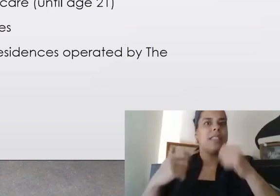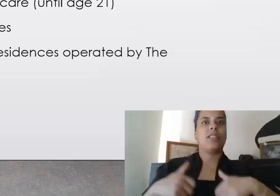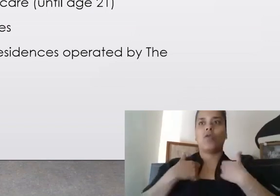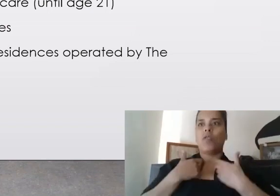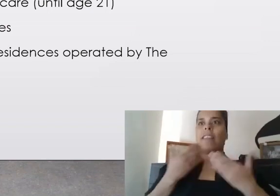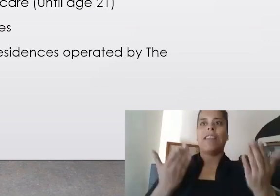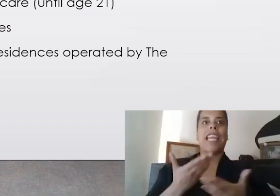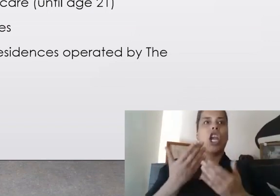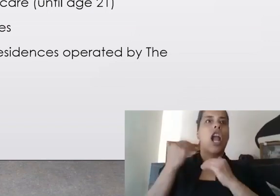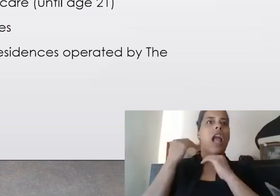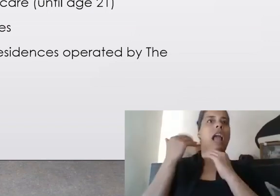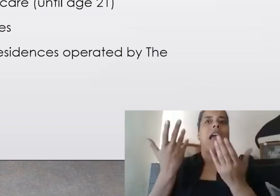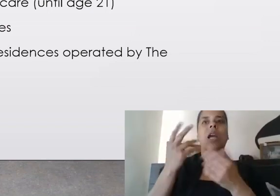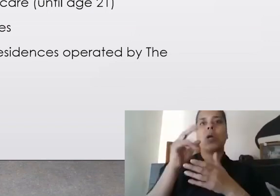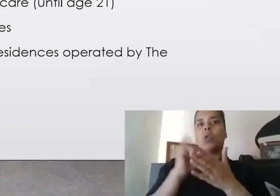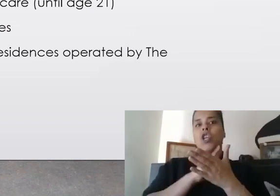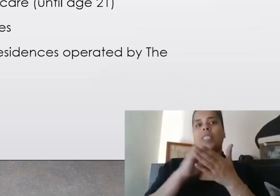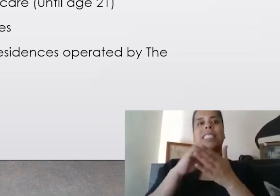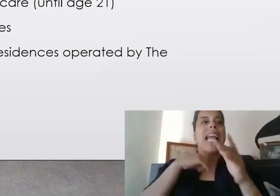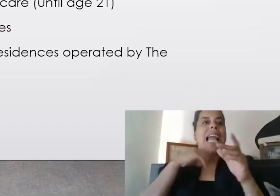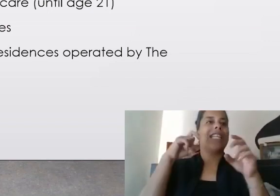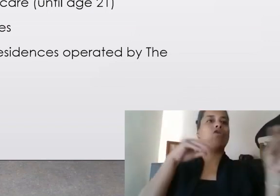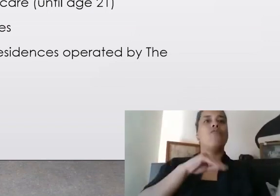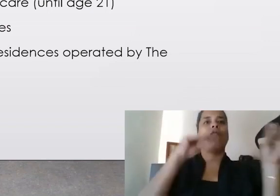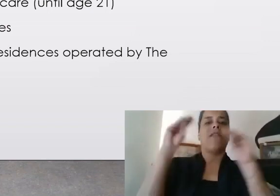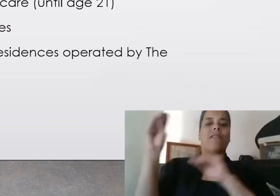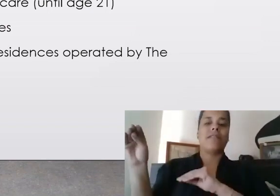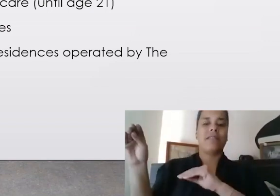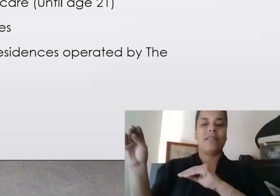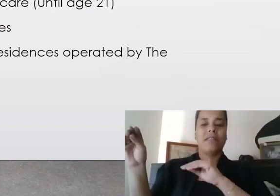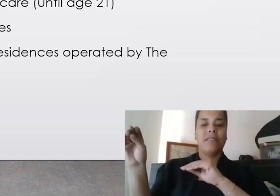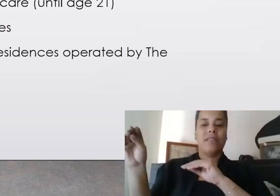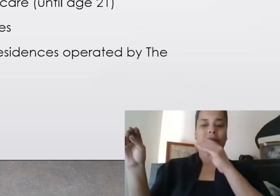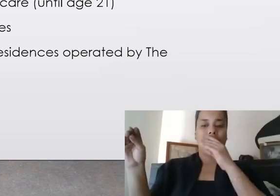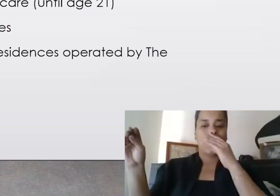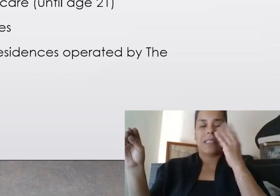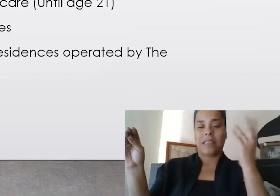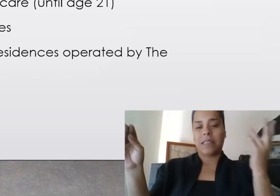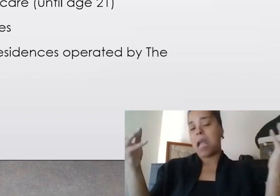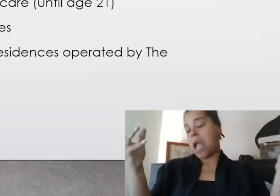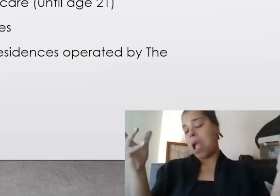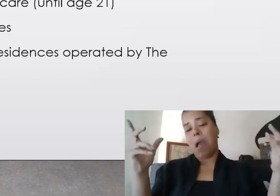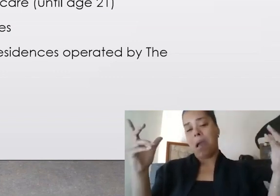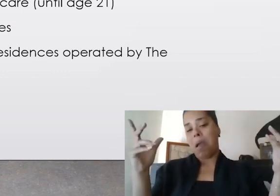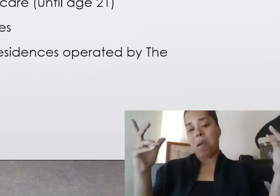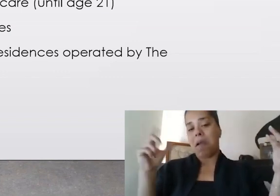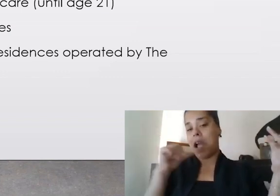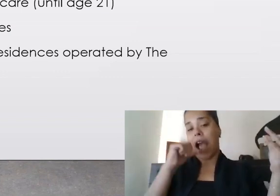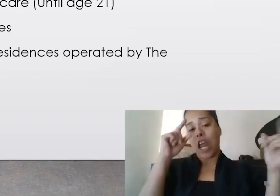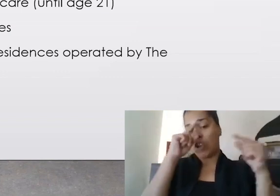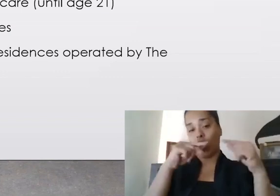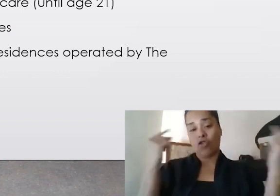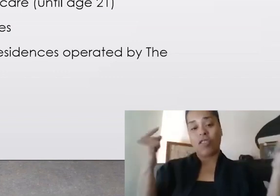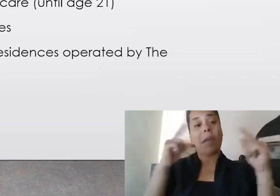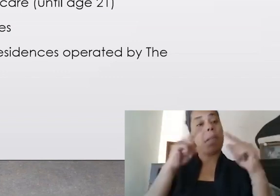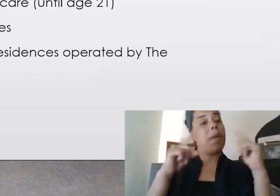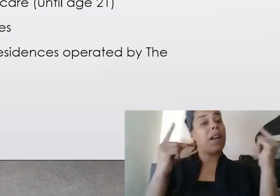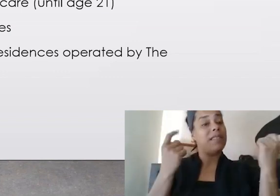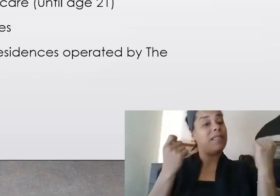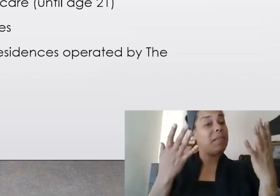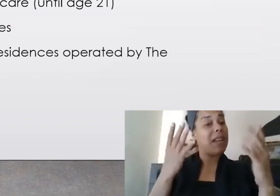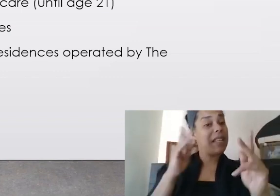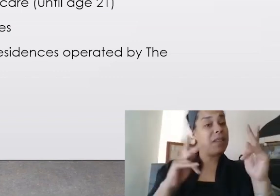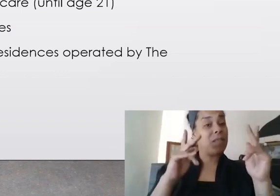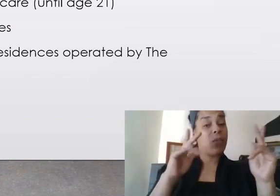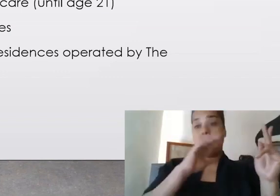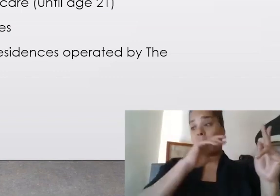New York City. Let me relocate. I'm not against relocation at all, but a lot of times individuals who move out of state come back